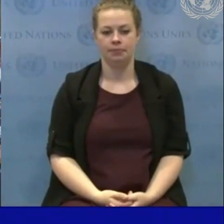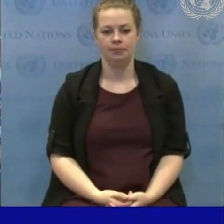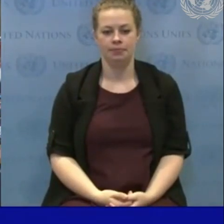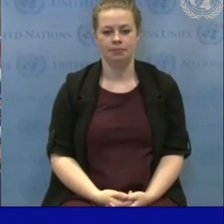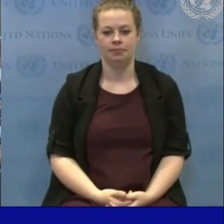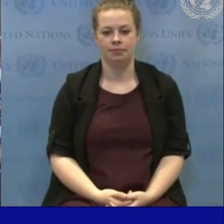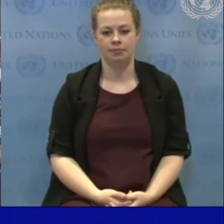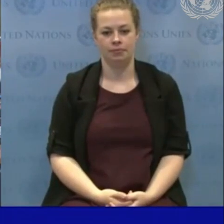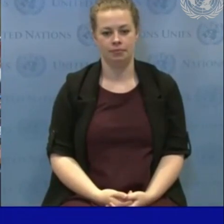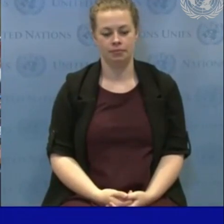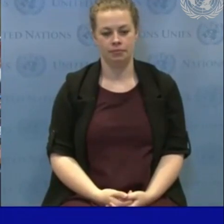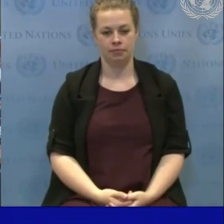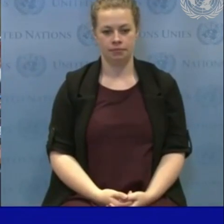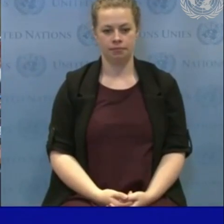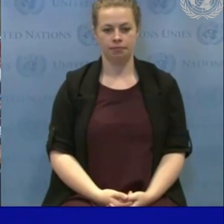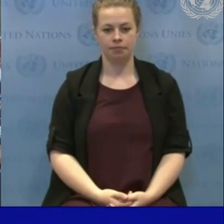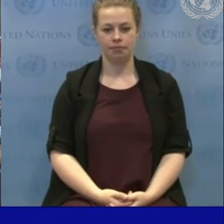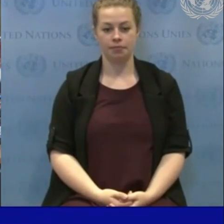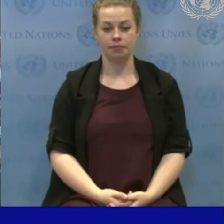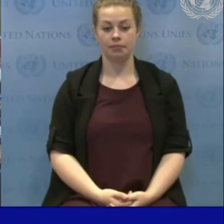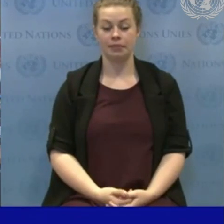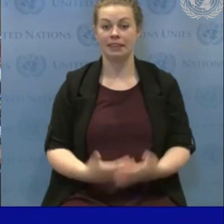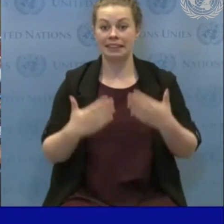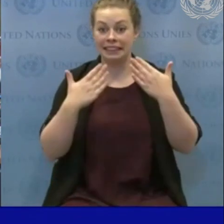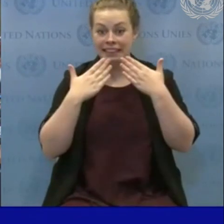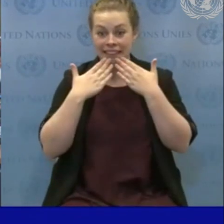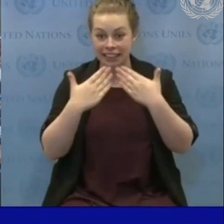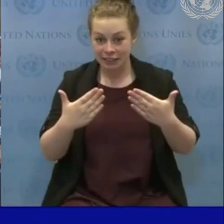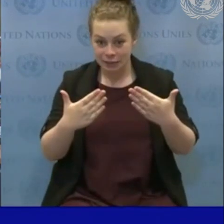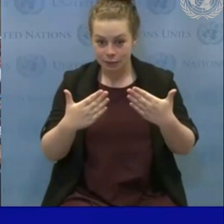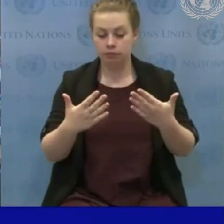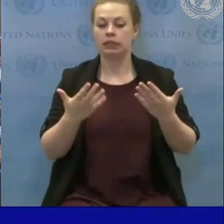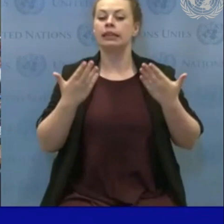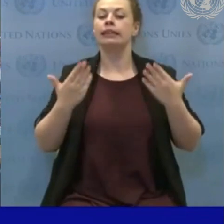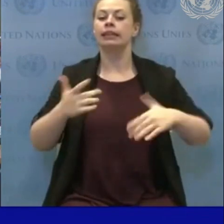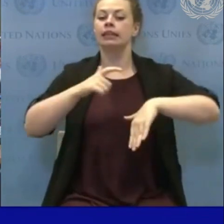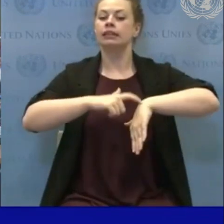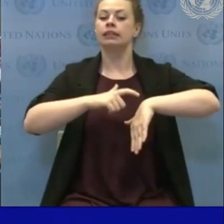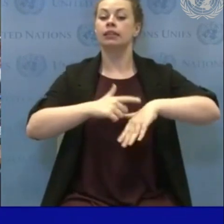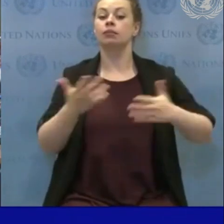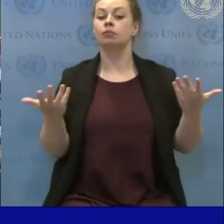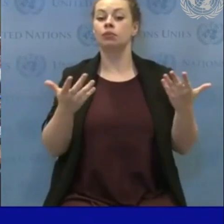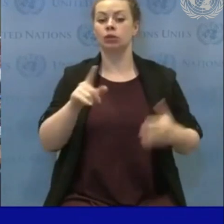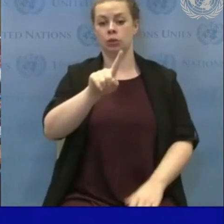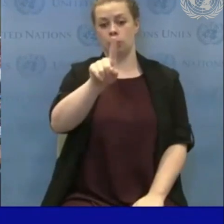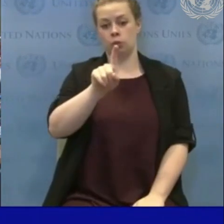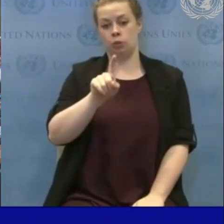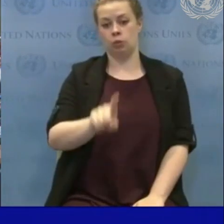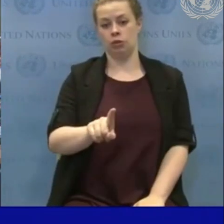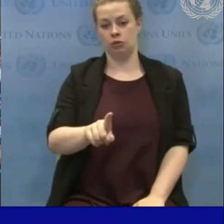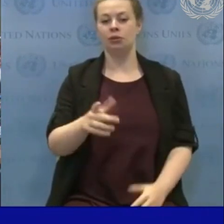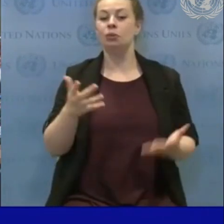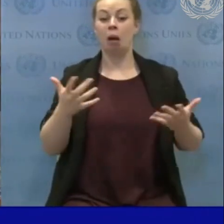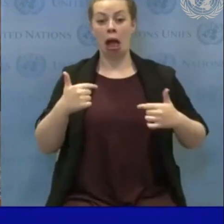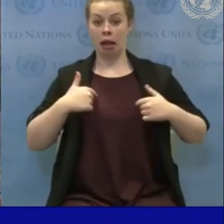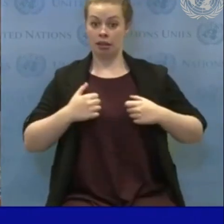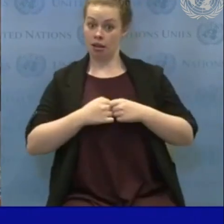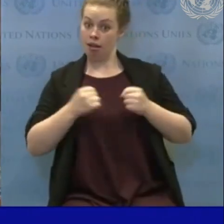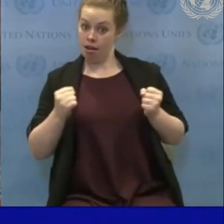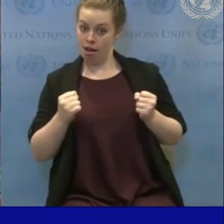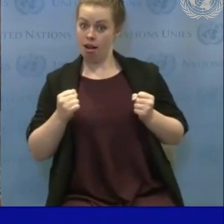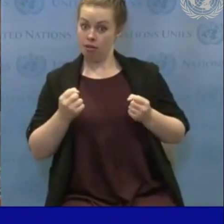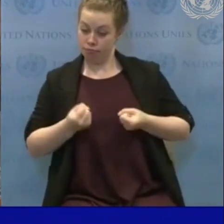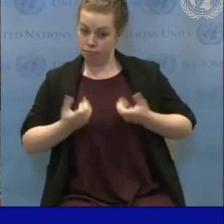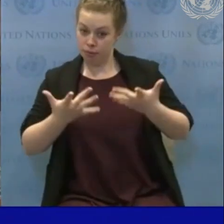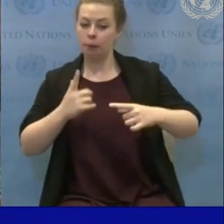Well, thank you all very, very much indeed. We're now going to go to the questions from the floor, because this is really about learning from other countries. But I just wanted to reflect